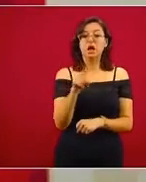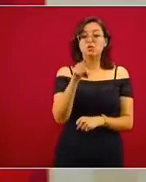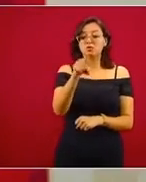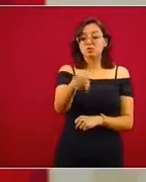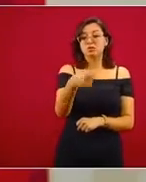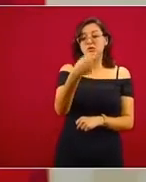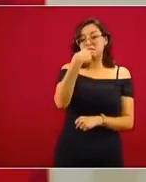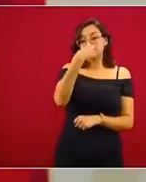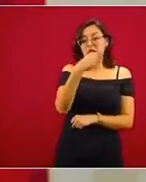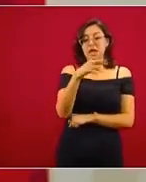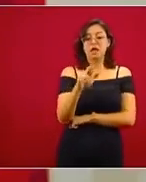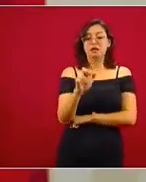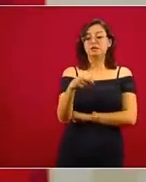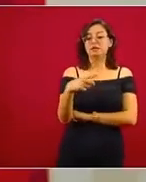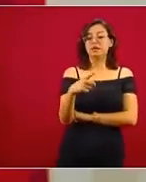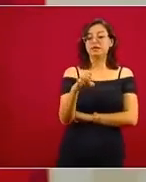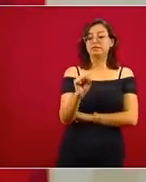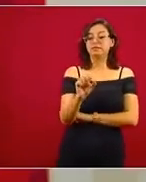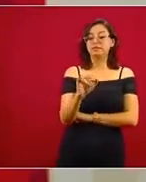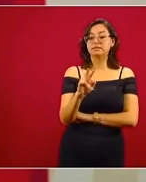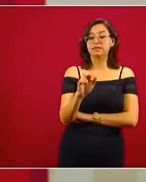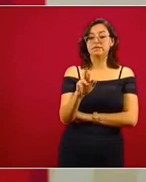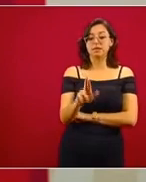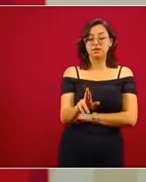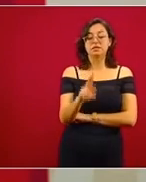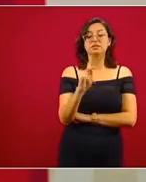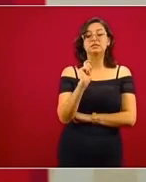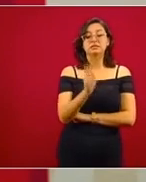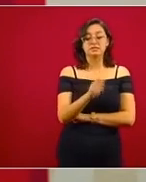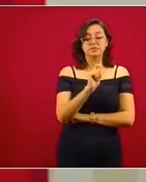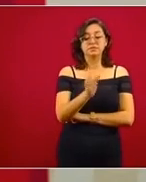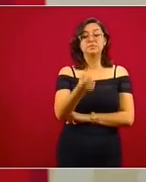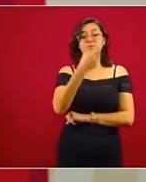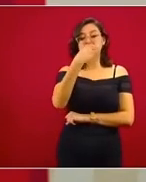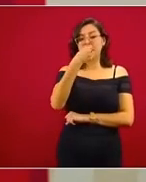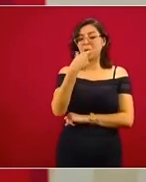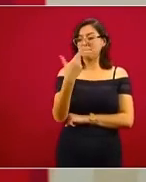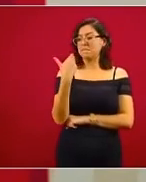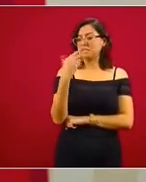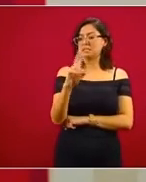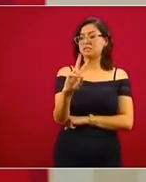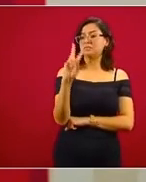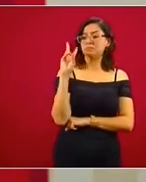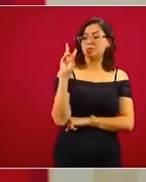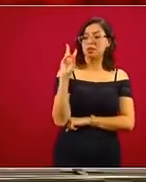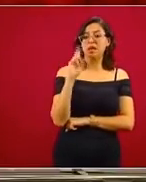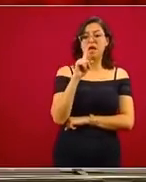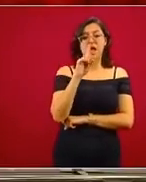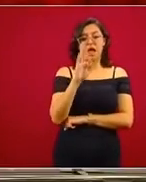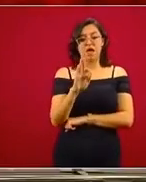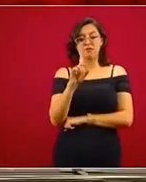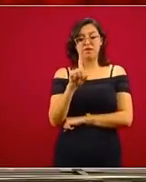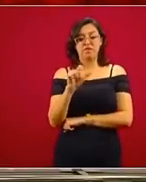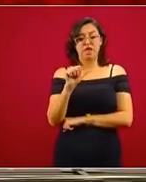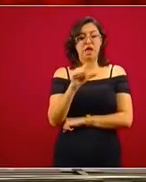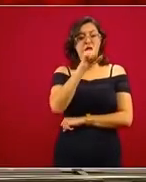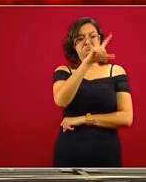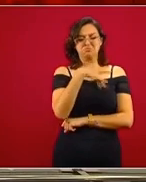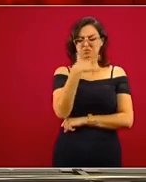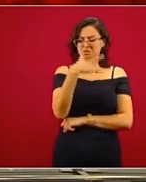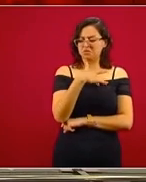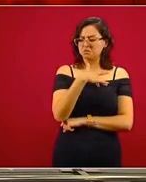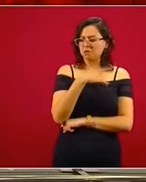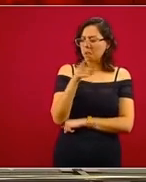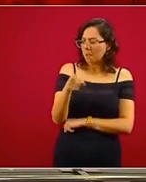se llama for Remdesivir, dealing with y este treating antiviral coronavirus. We also recientemente, have me an parece que fue el viernes, antiviral called la FDA Remdesivir. consideró que And